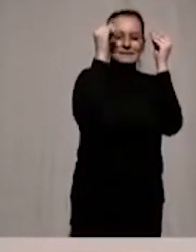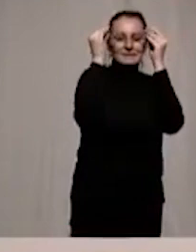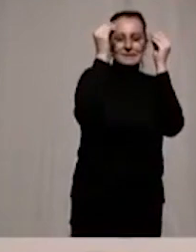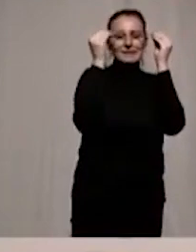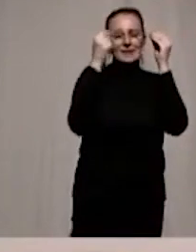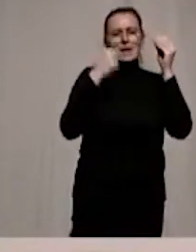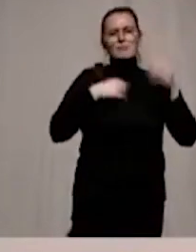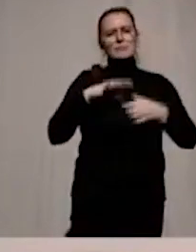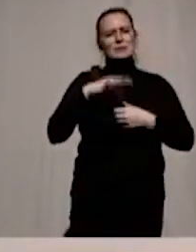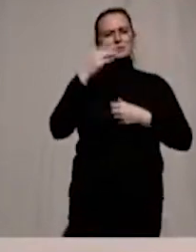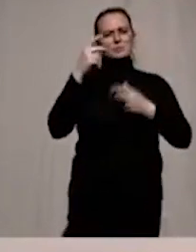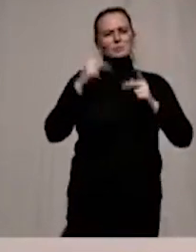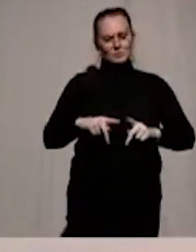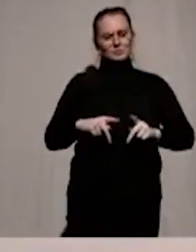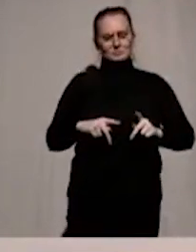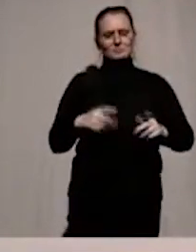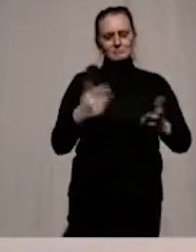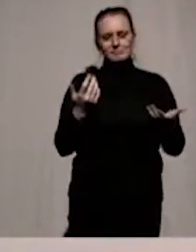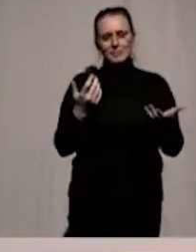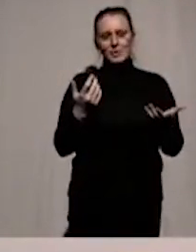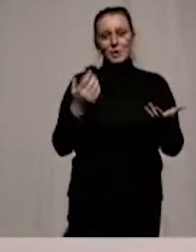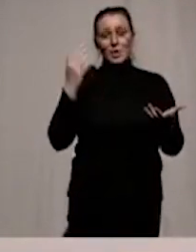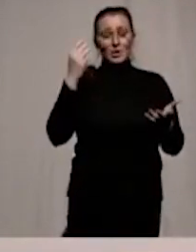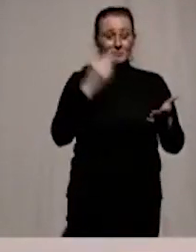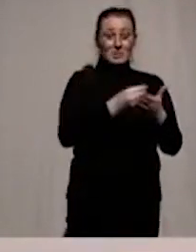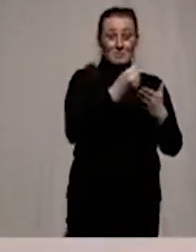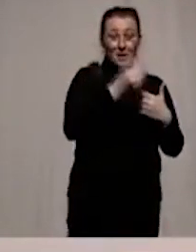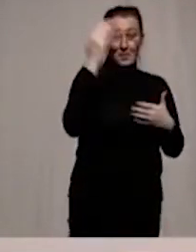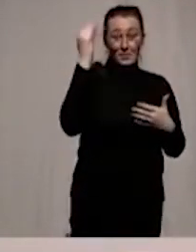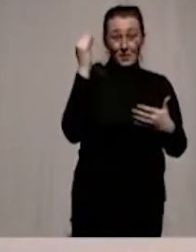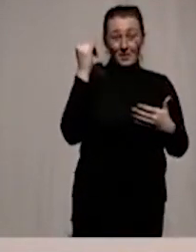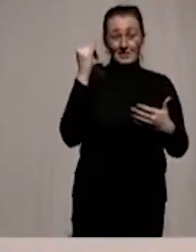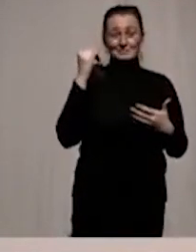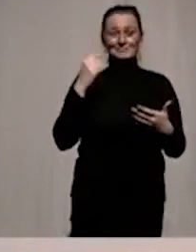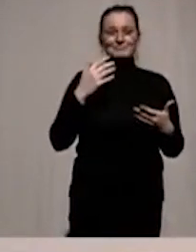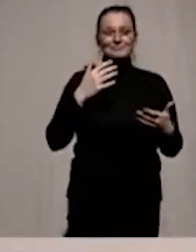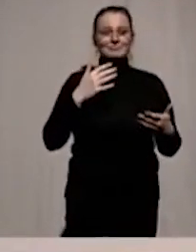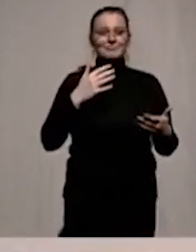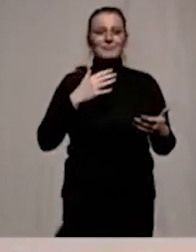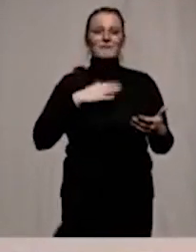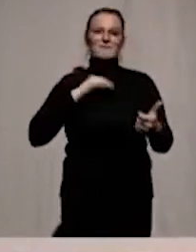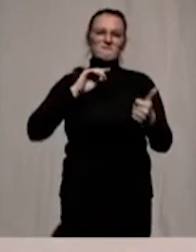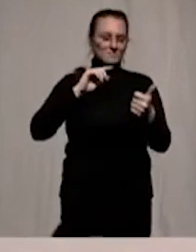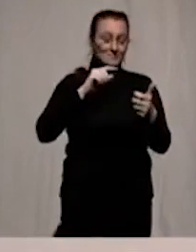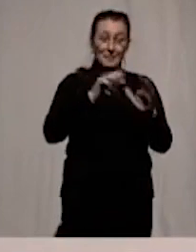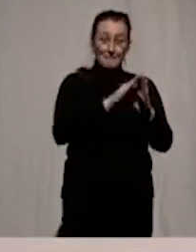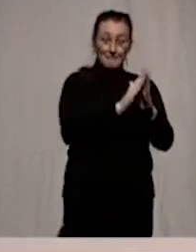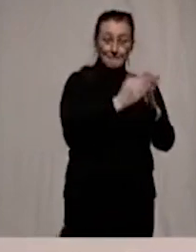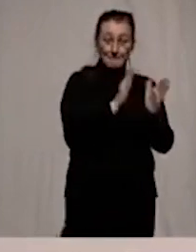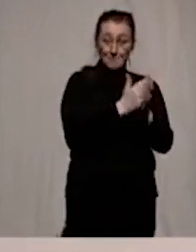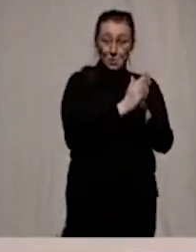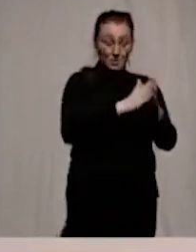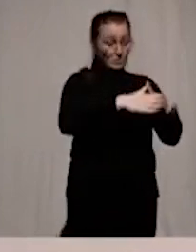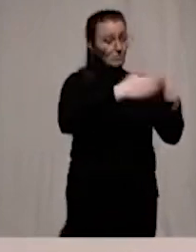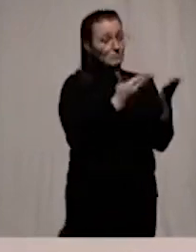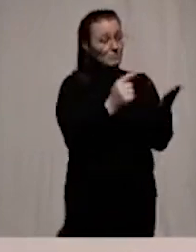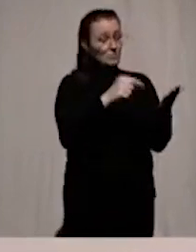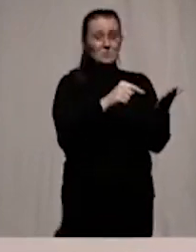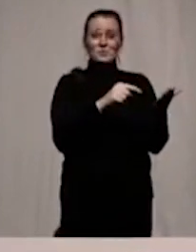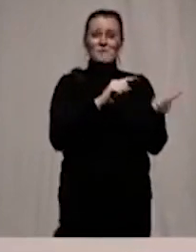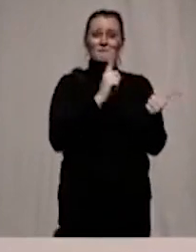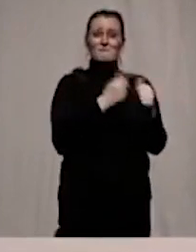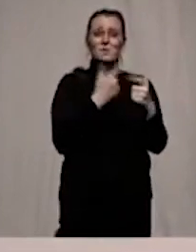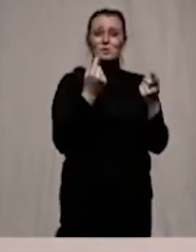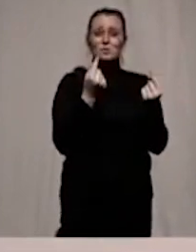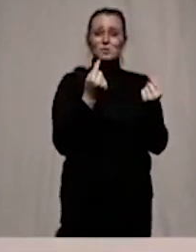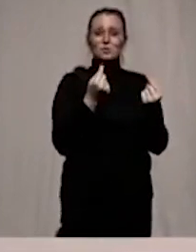person, but that's not why I got this. I got this because the first exercise that when I opened the book, it was like, take a sip of water and hold that